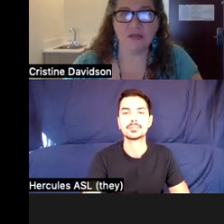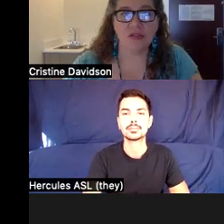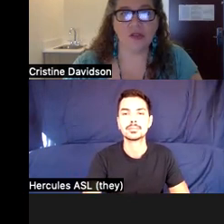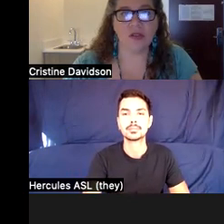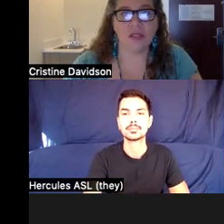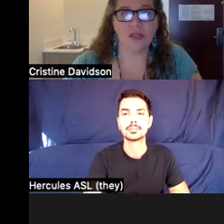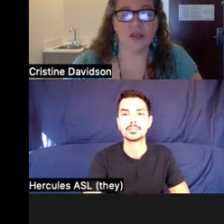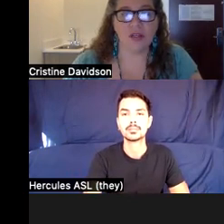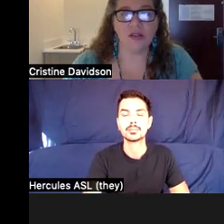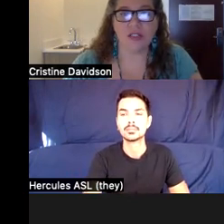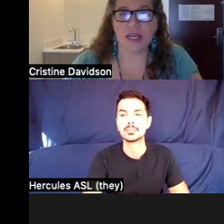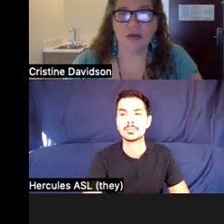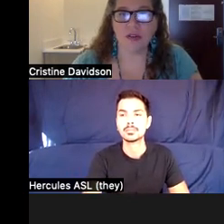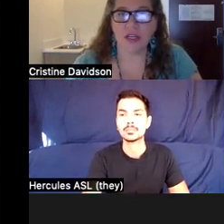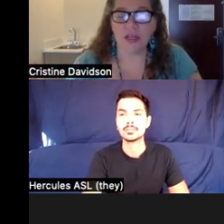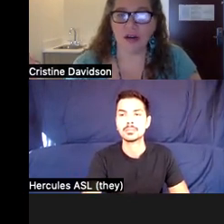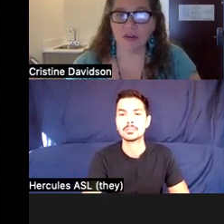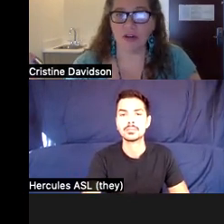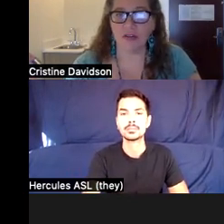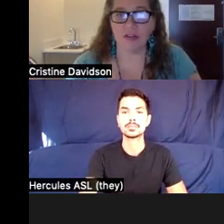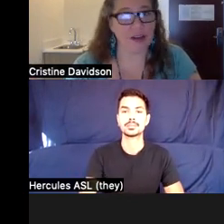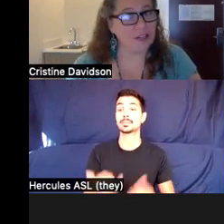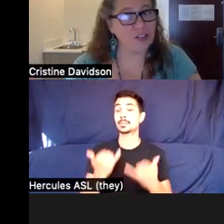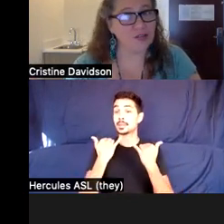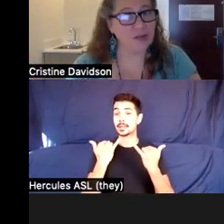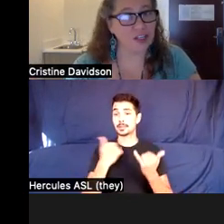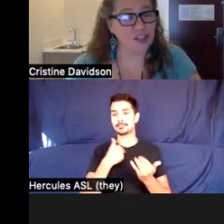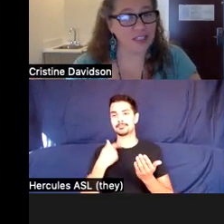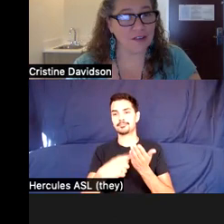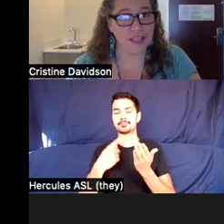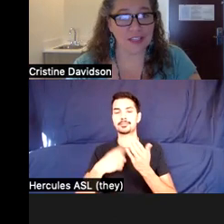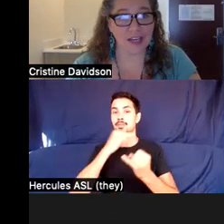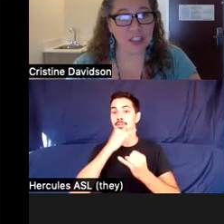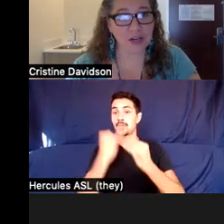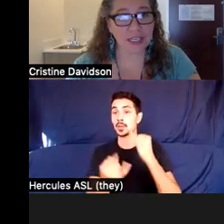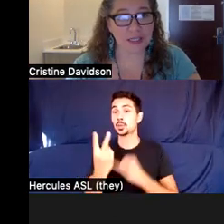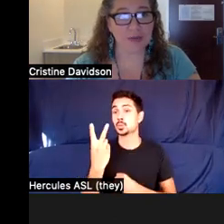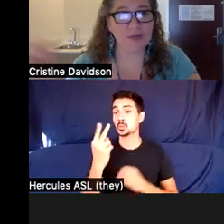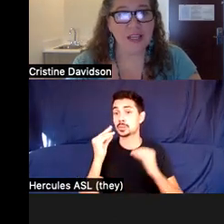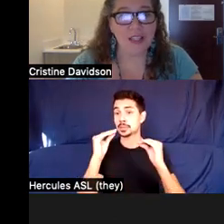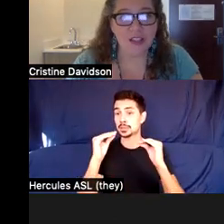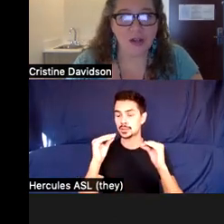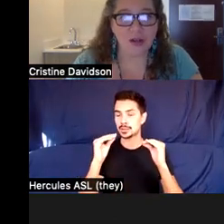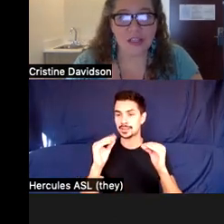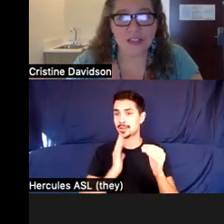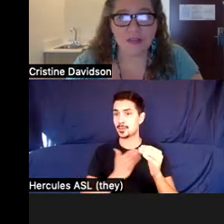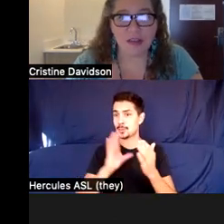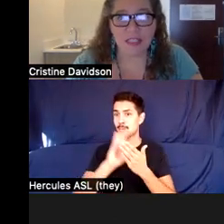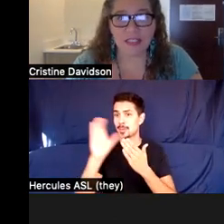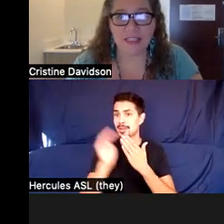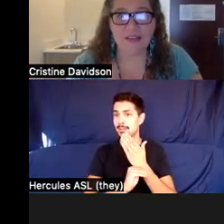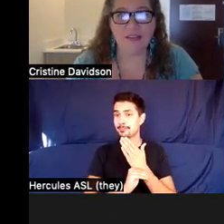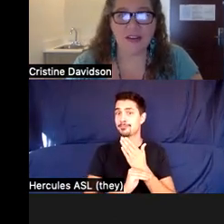screen. So today we're going to cover the final two modules of the entire curriculum, the core skills